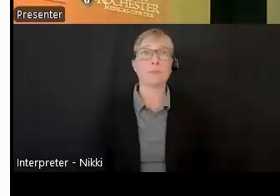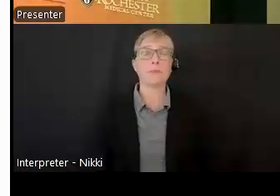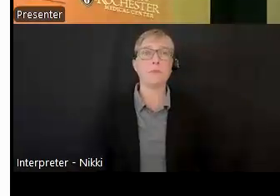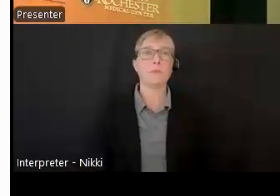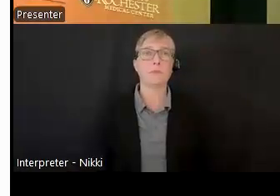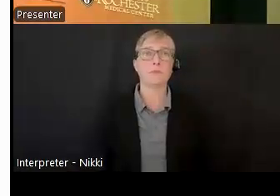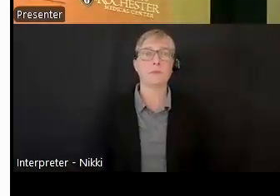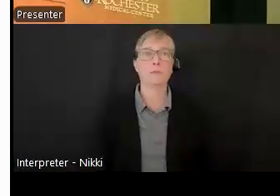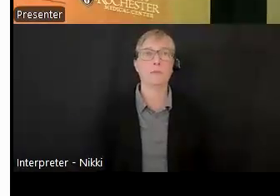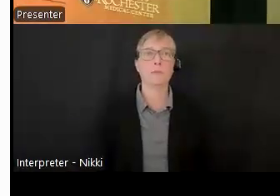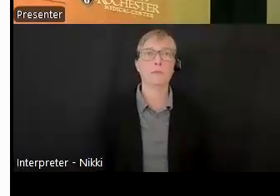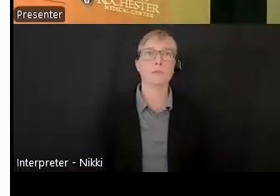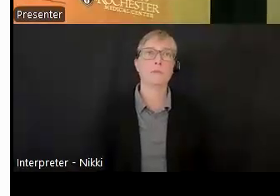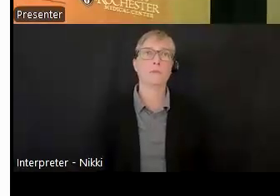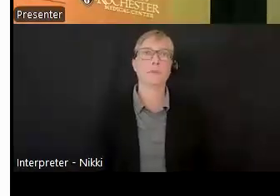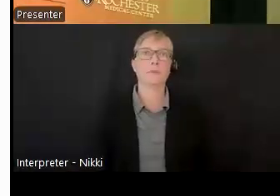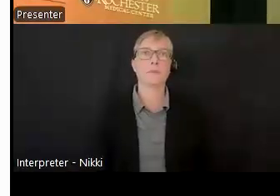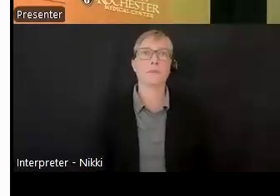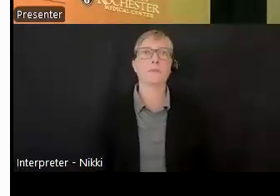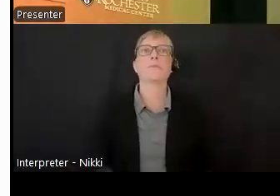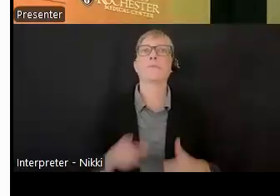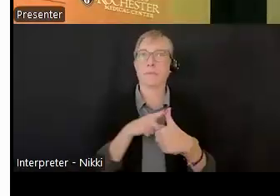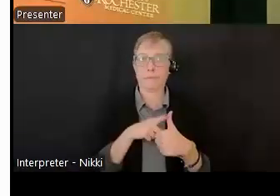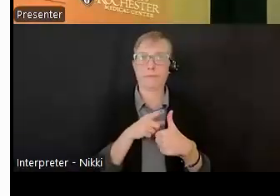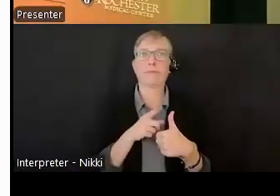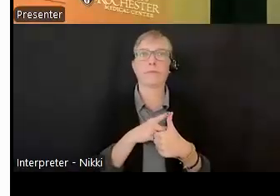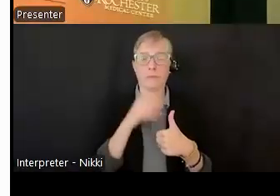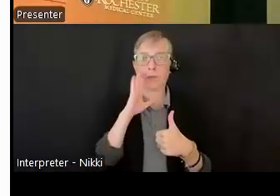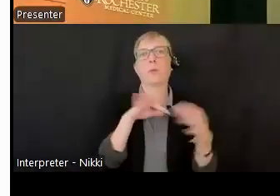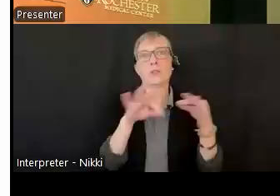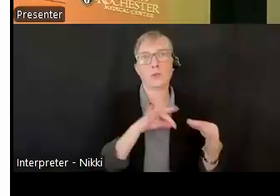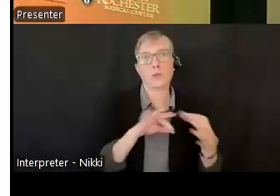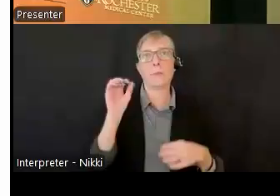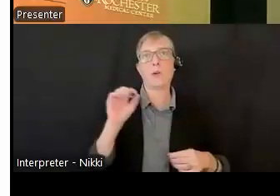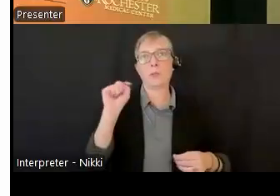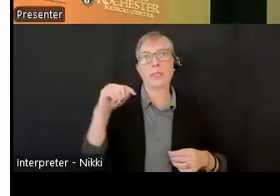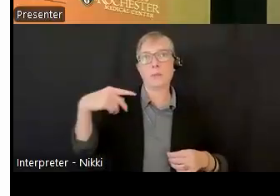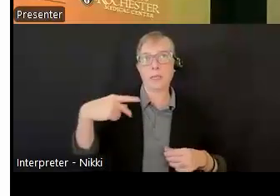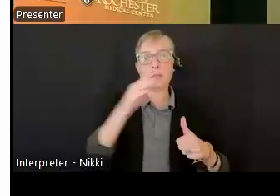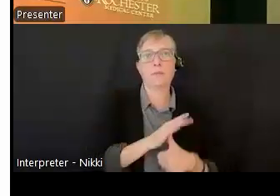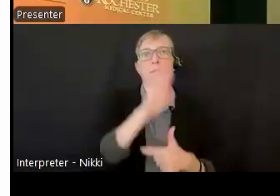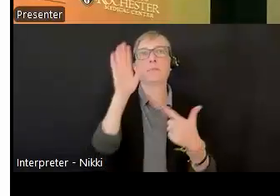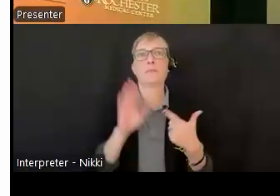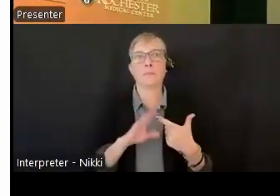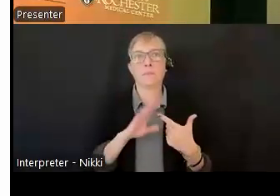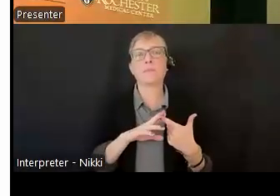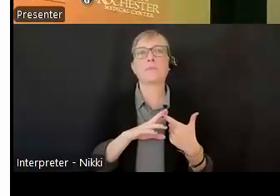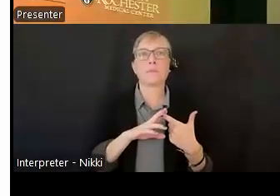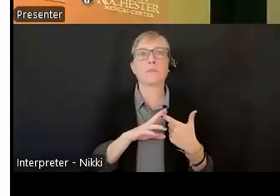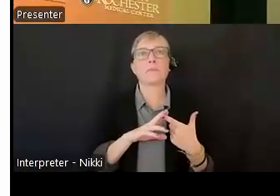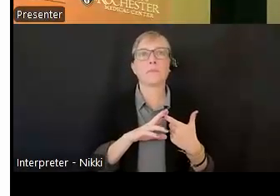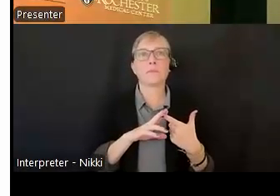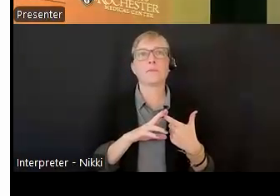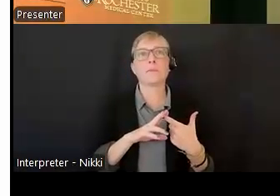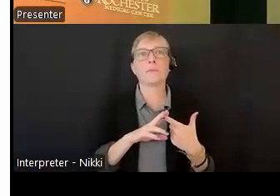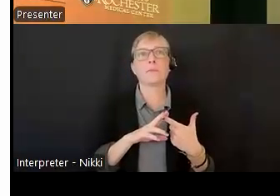So we're going to start off by describing the opioid treatment program and then move on to our other content objectives. And that is